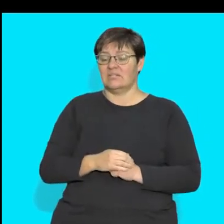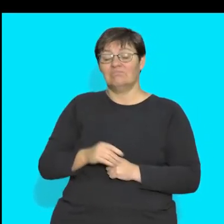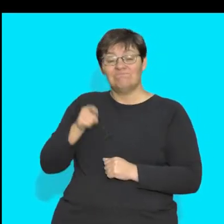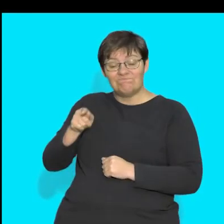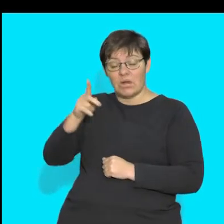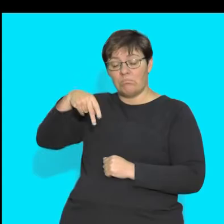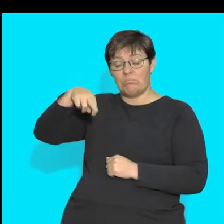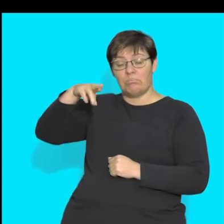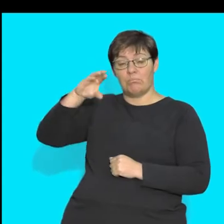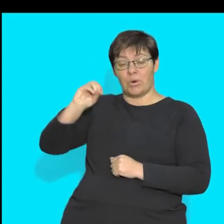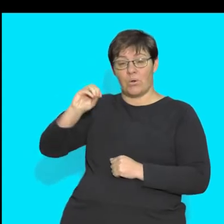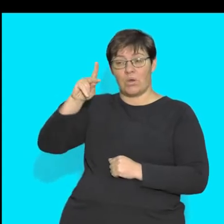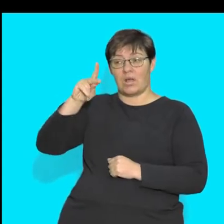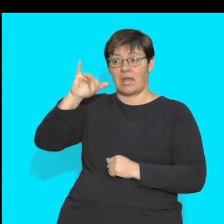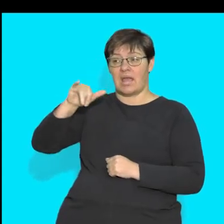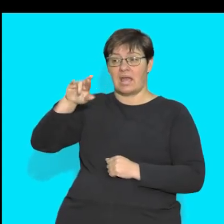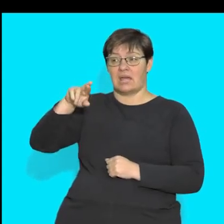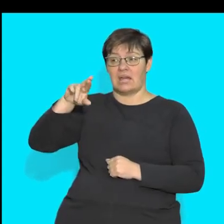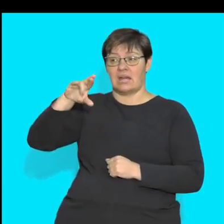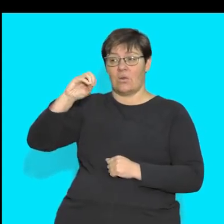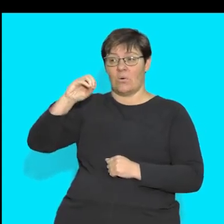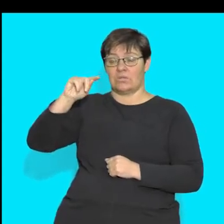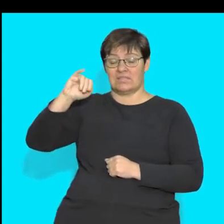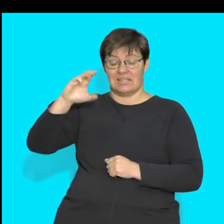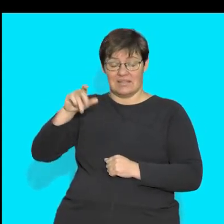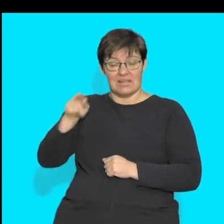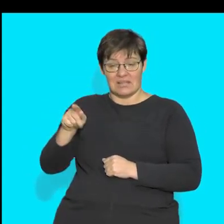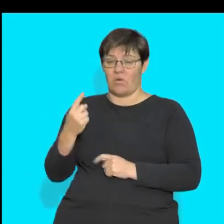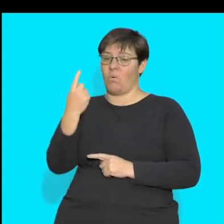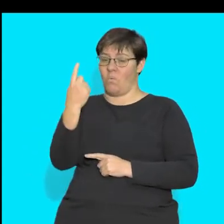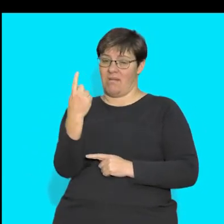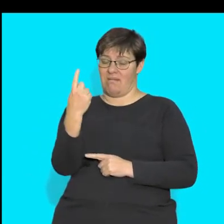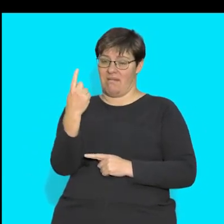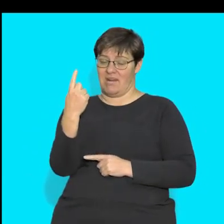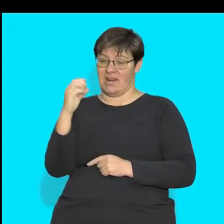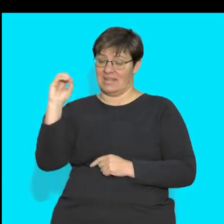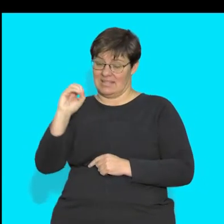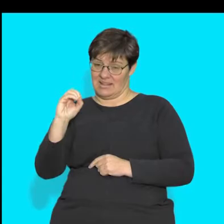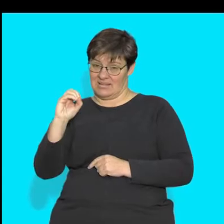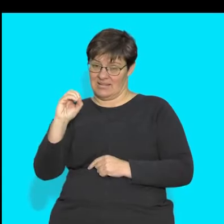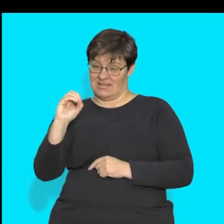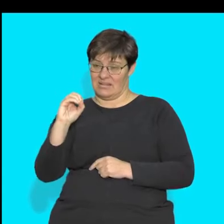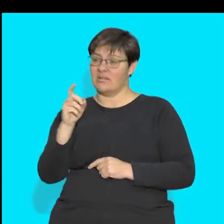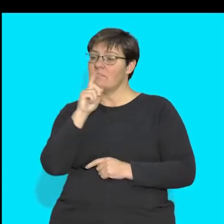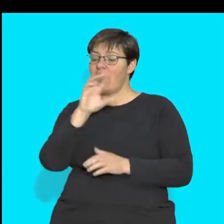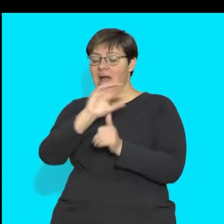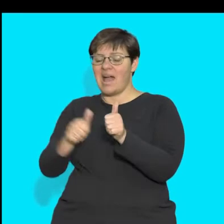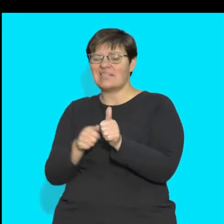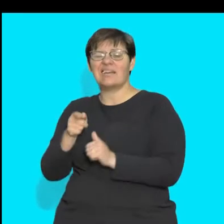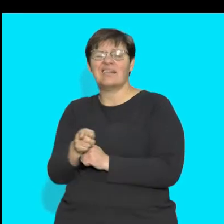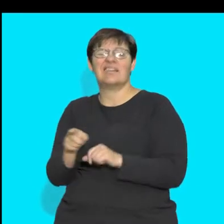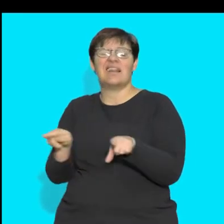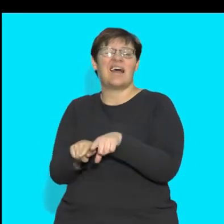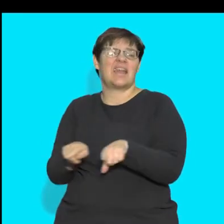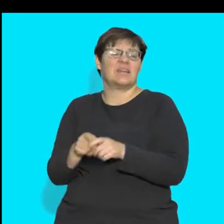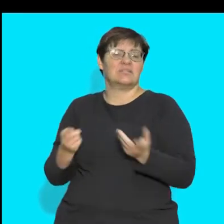the prokaryote is a single cell, a unicellular cell, and falling under this category